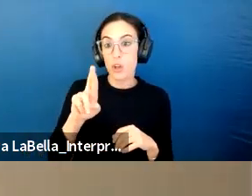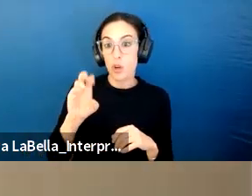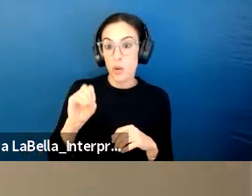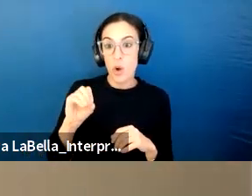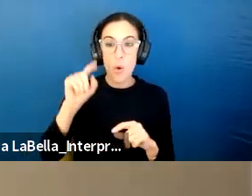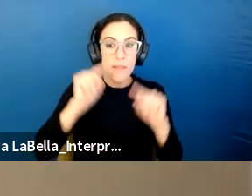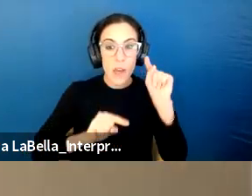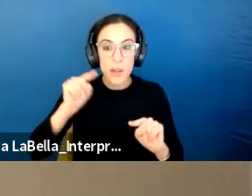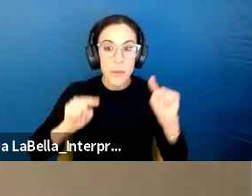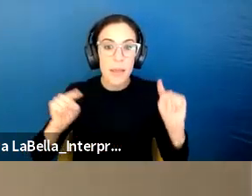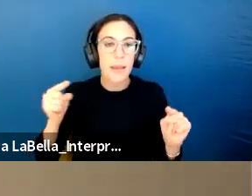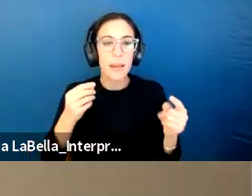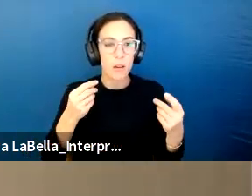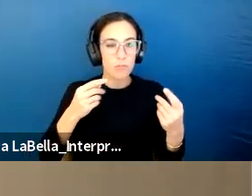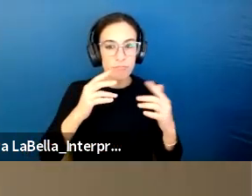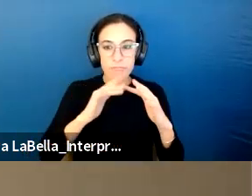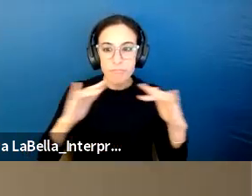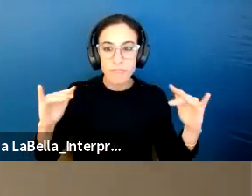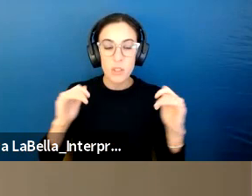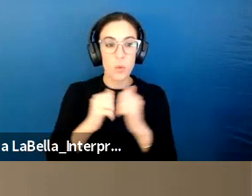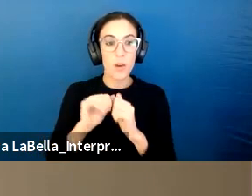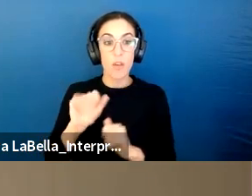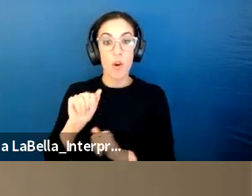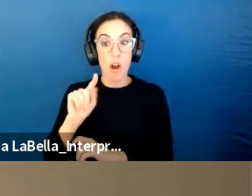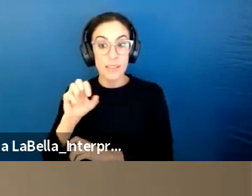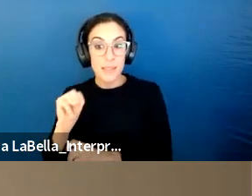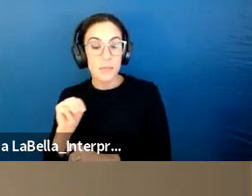neurovariability and variation with autism and autism spectrum.